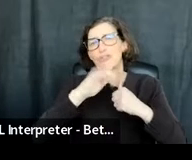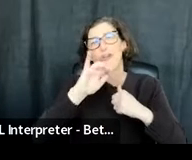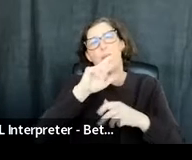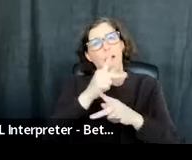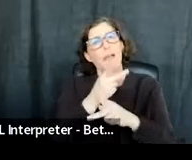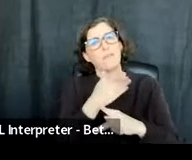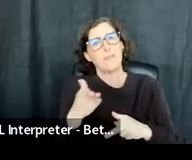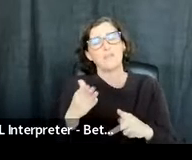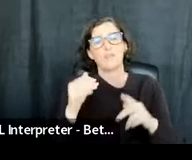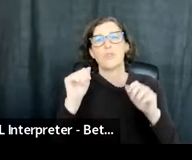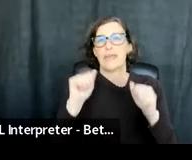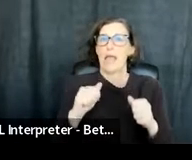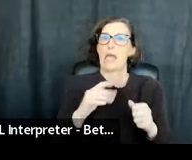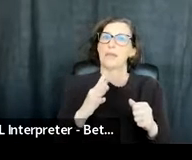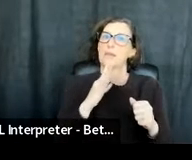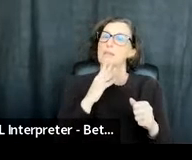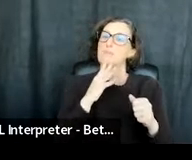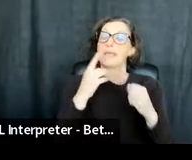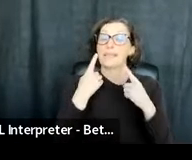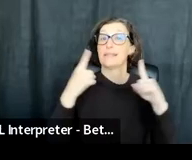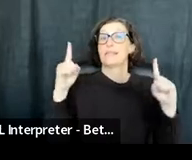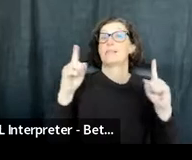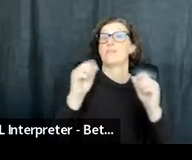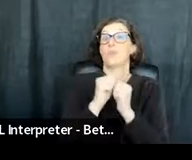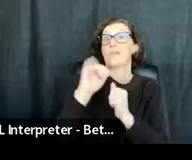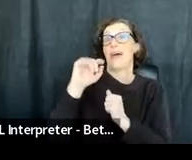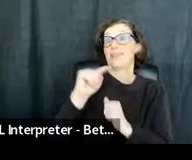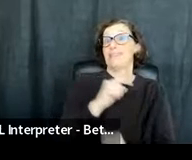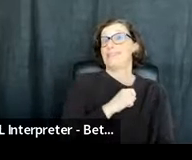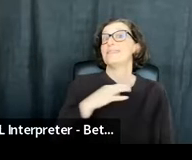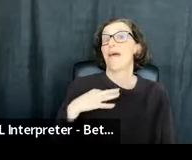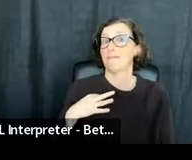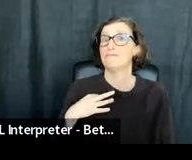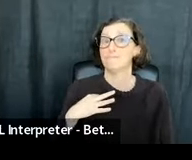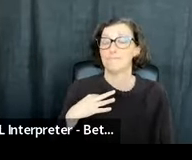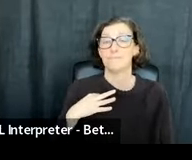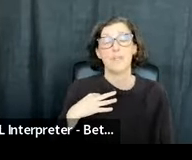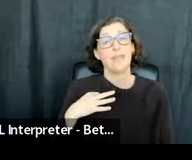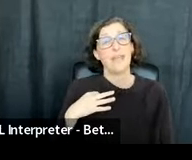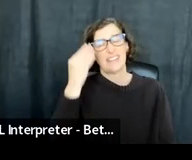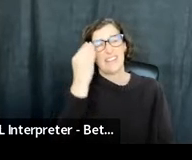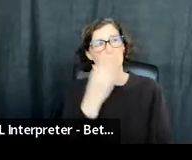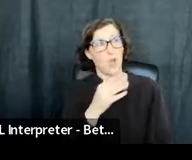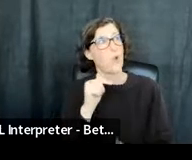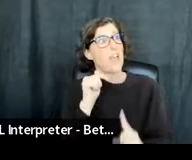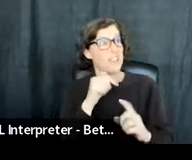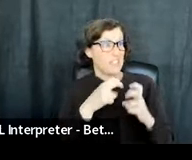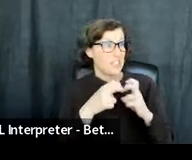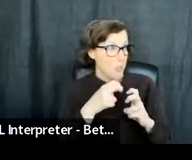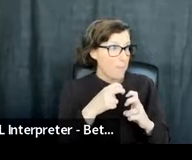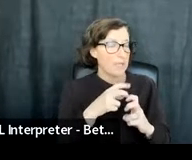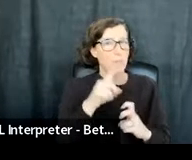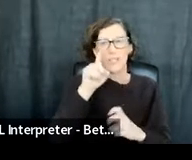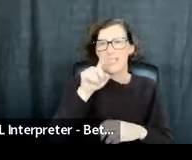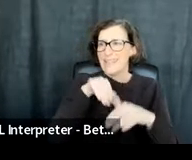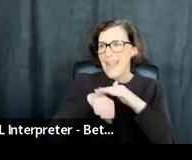that they can speak intelligently with the IT staff and let them know, okay, this is a problem area that we're going to need